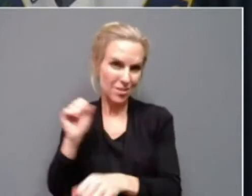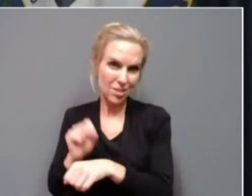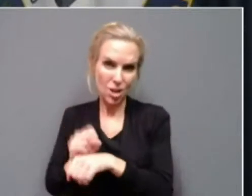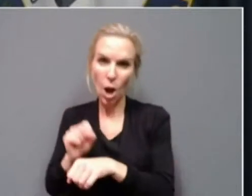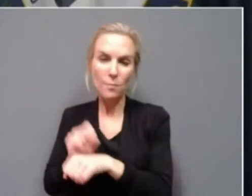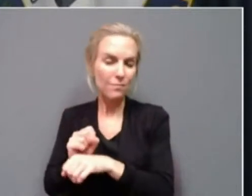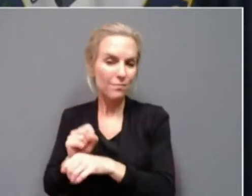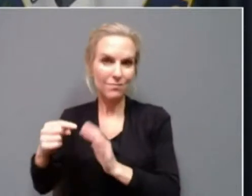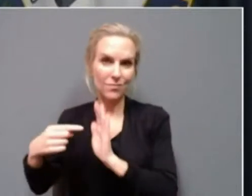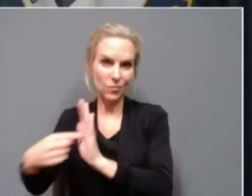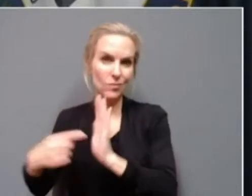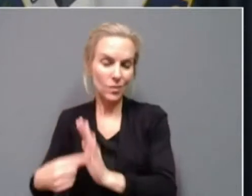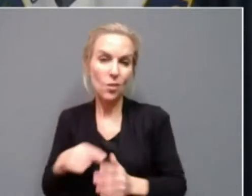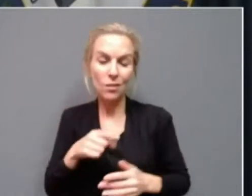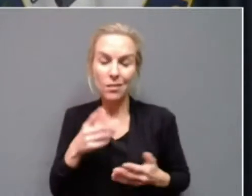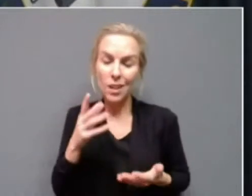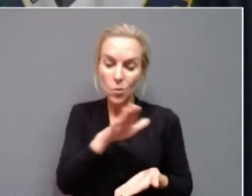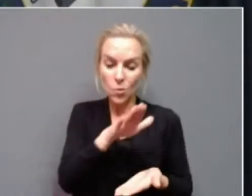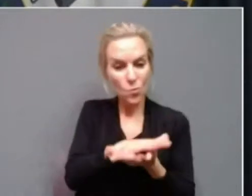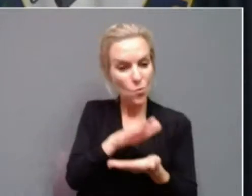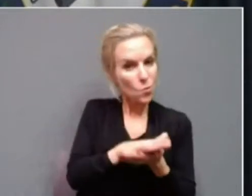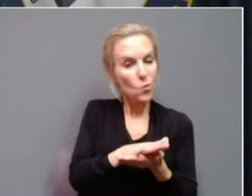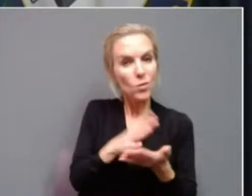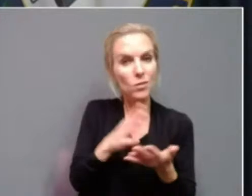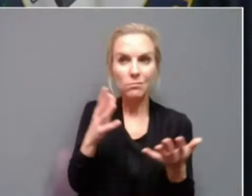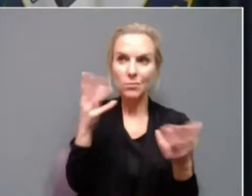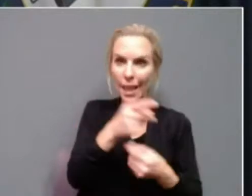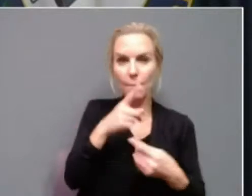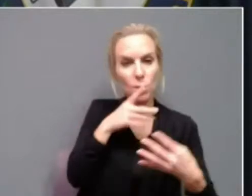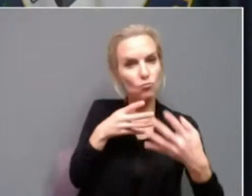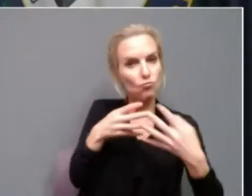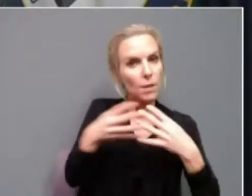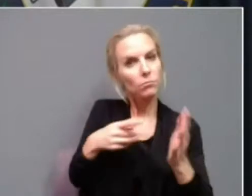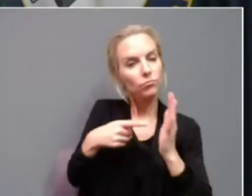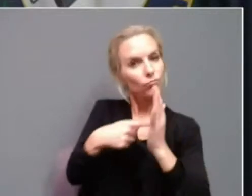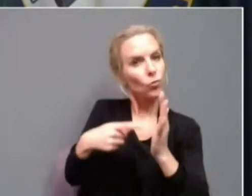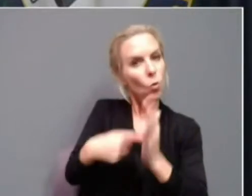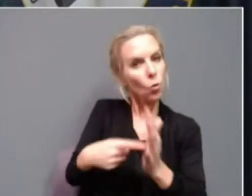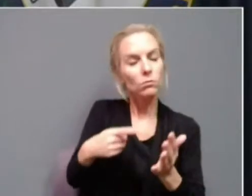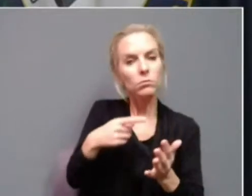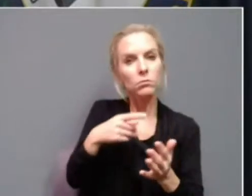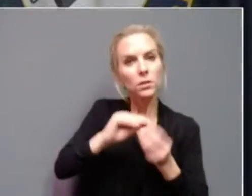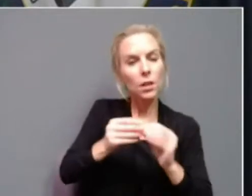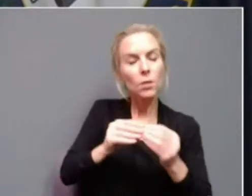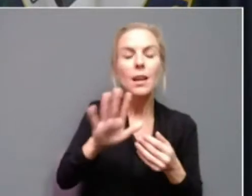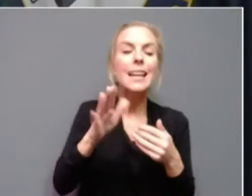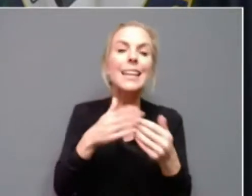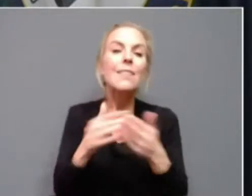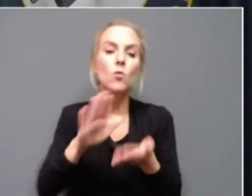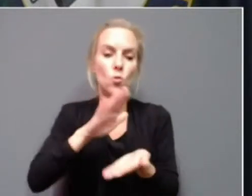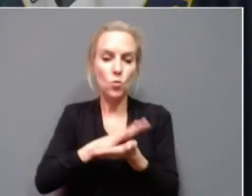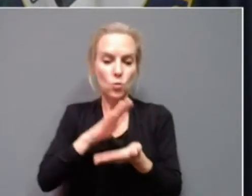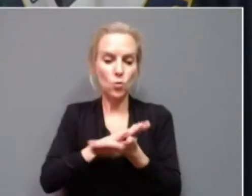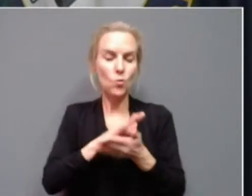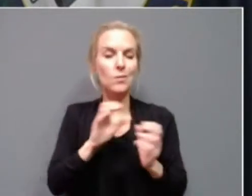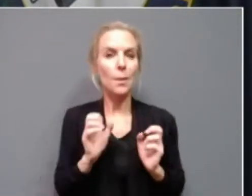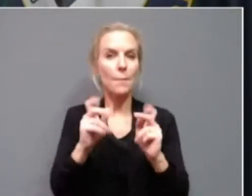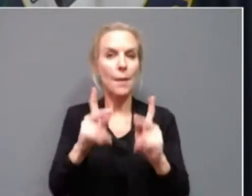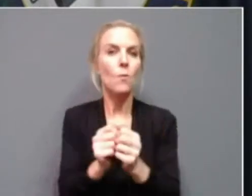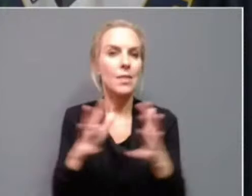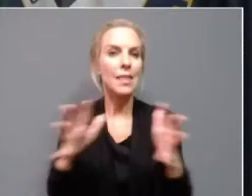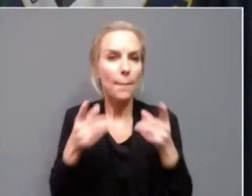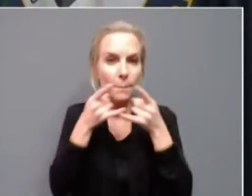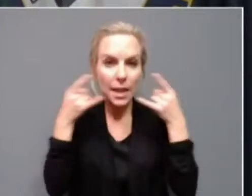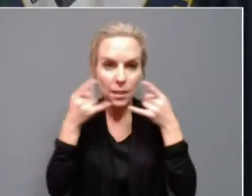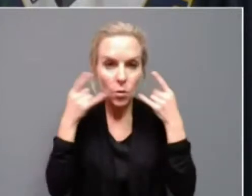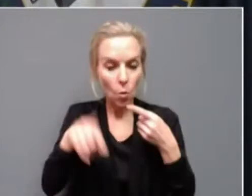pretty transparent about it. You know, let me give credit for even the schools that tried to go back without masking. When there was an